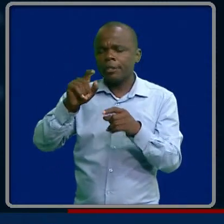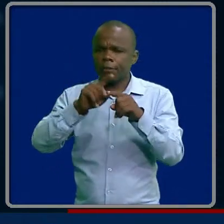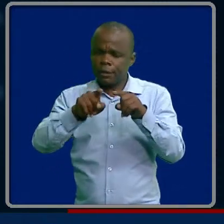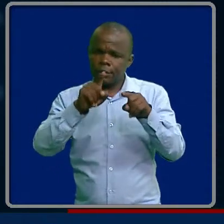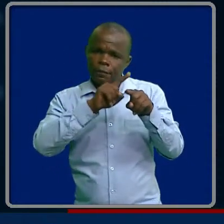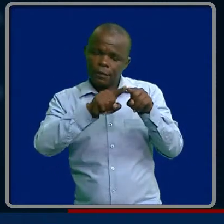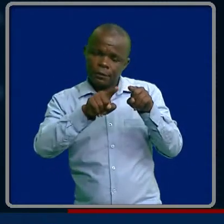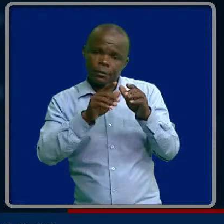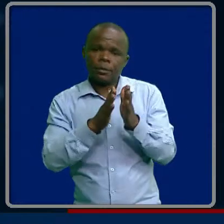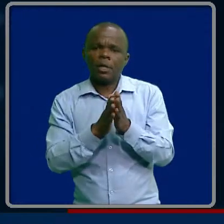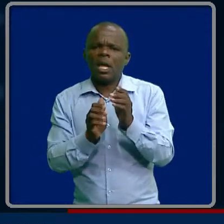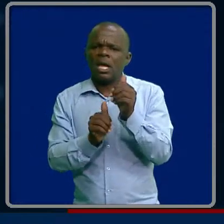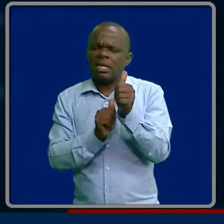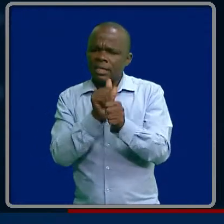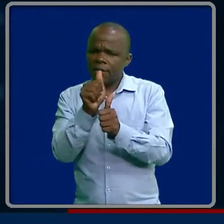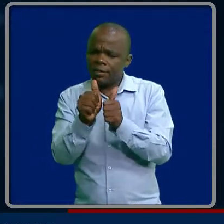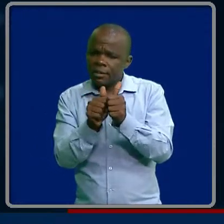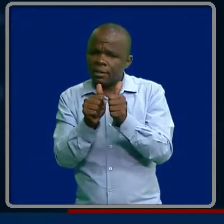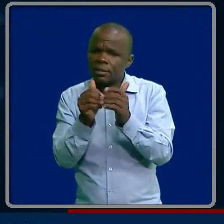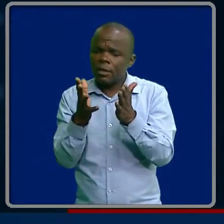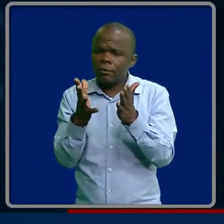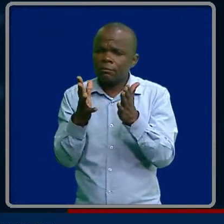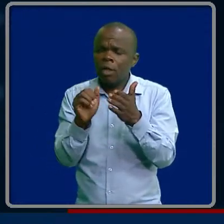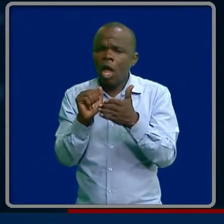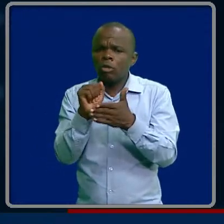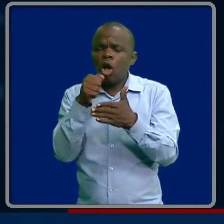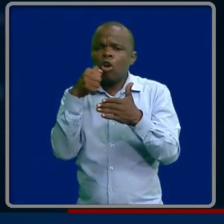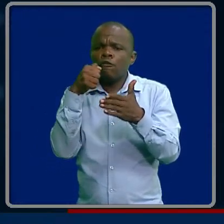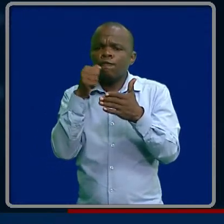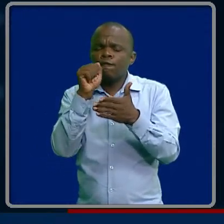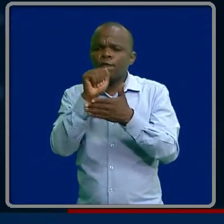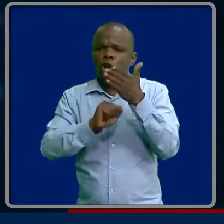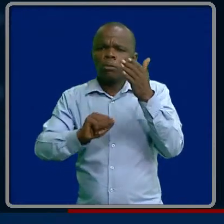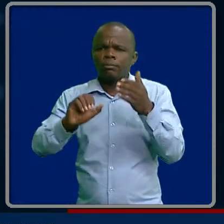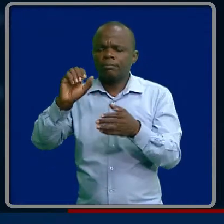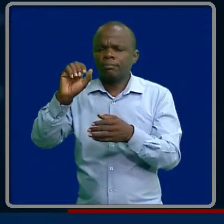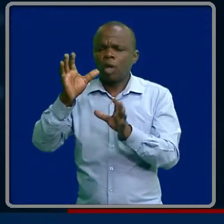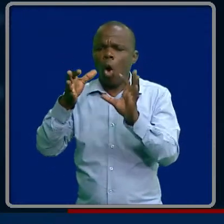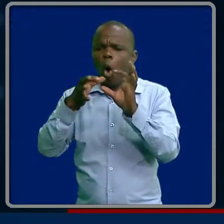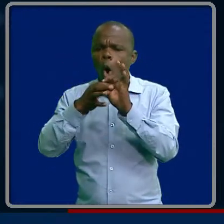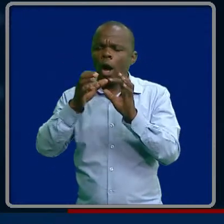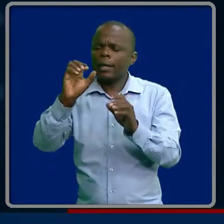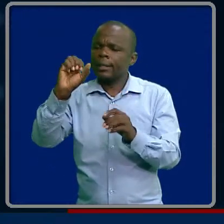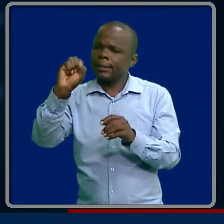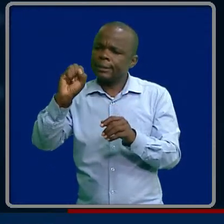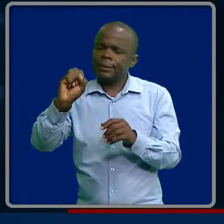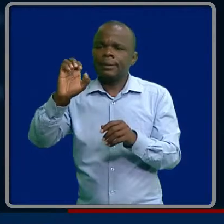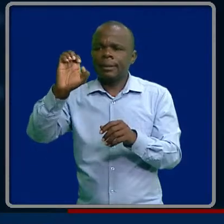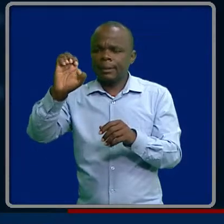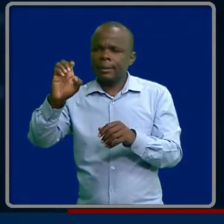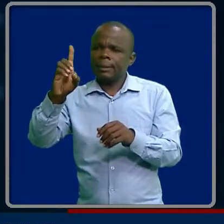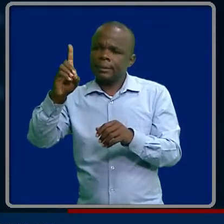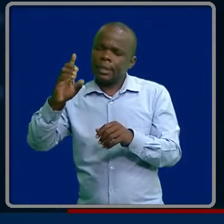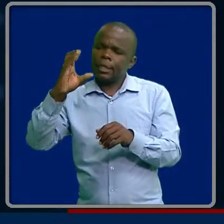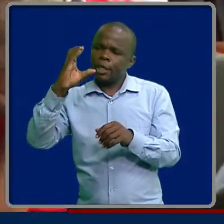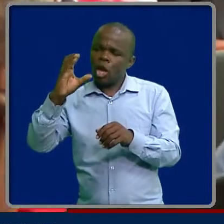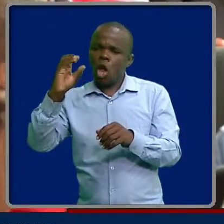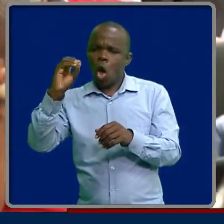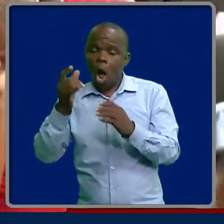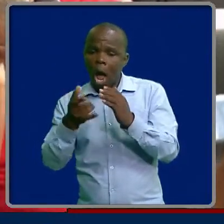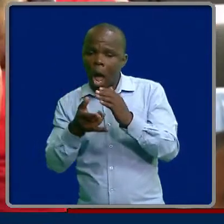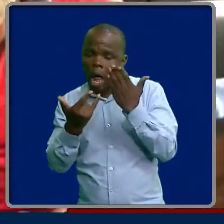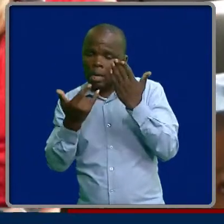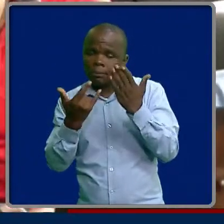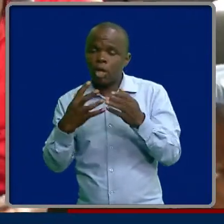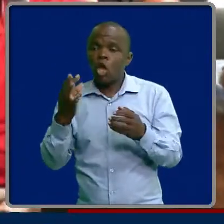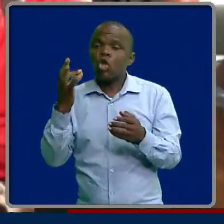do recommend services of SEDCO to help guide young people on how to create viable business plans.